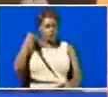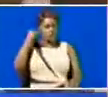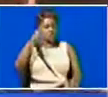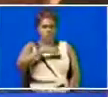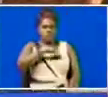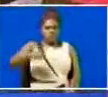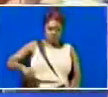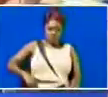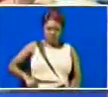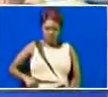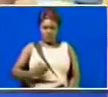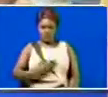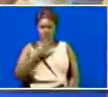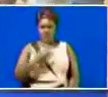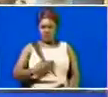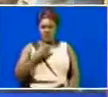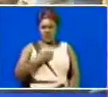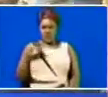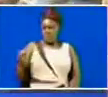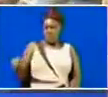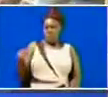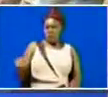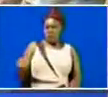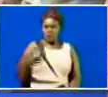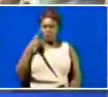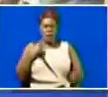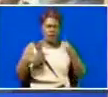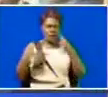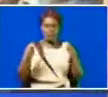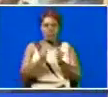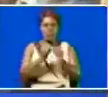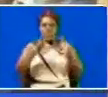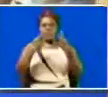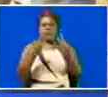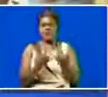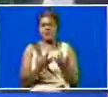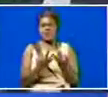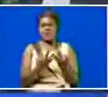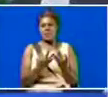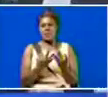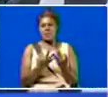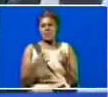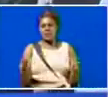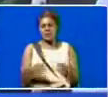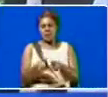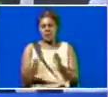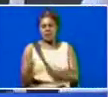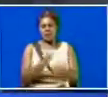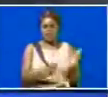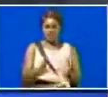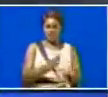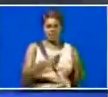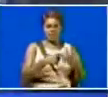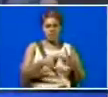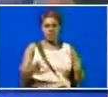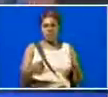Susan Kihika, visited Solai this morning to condole with the families who lost their loved ones in the tragedy. Meanwhile, plans are currently underway